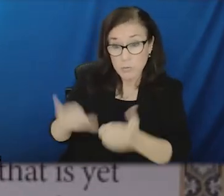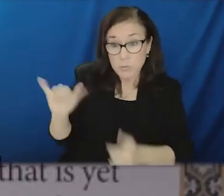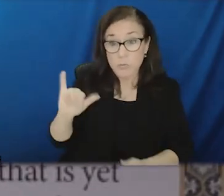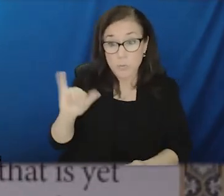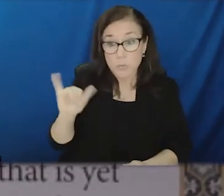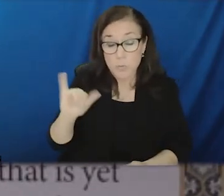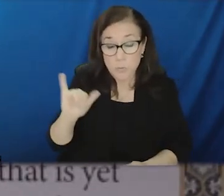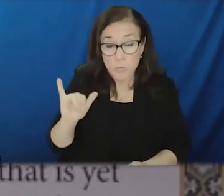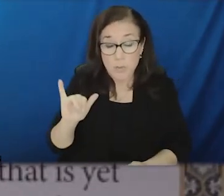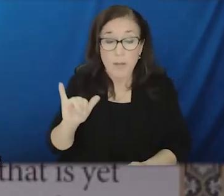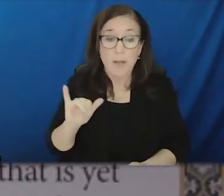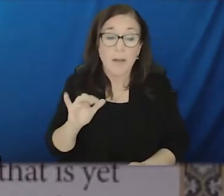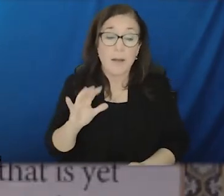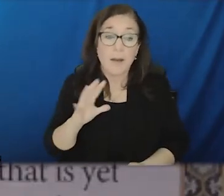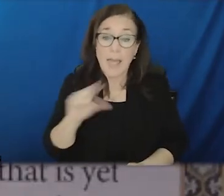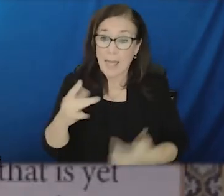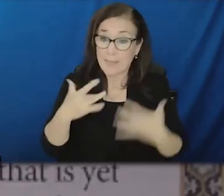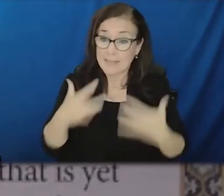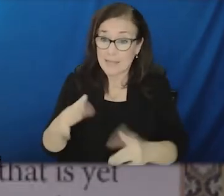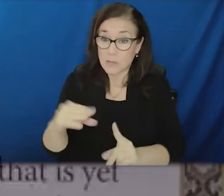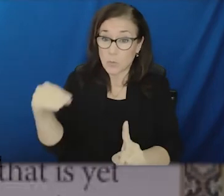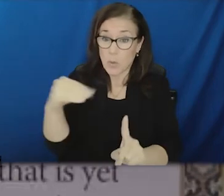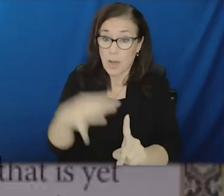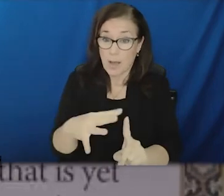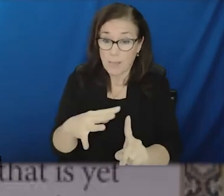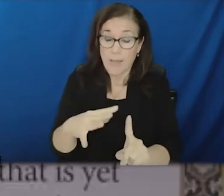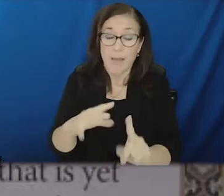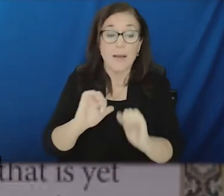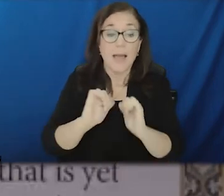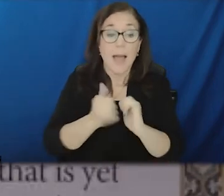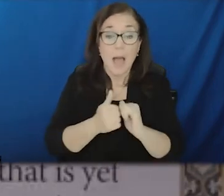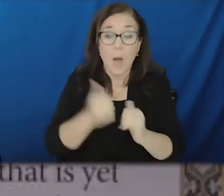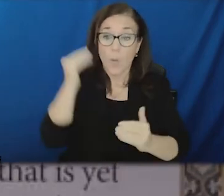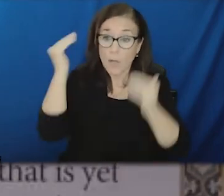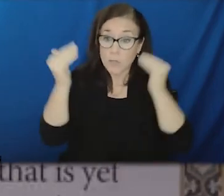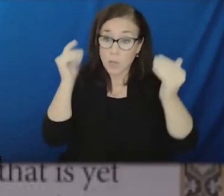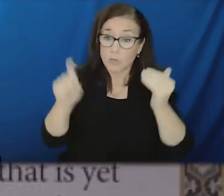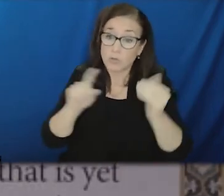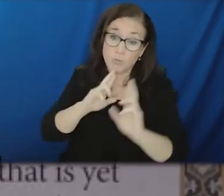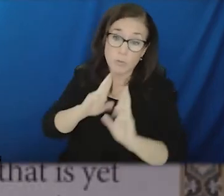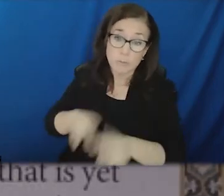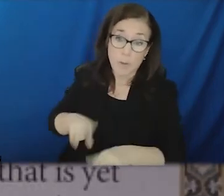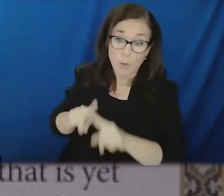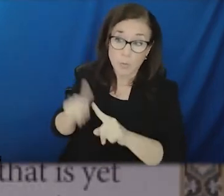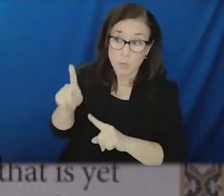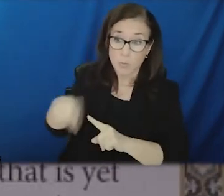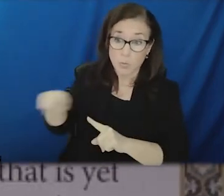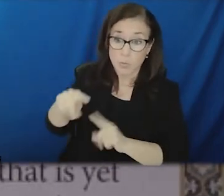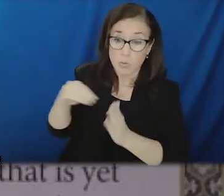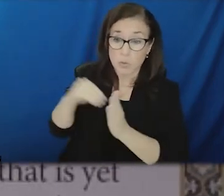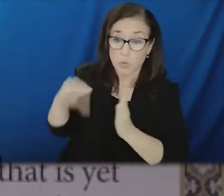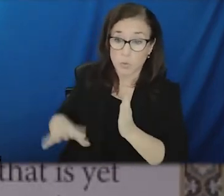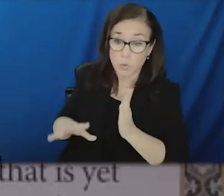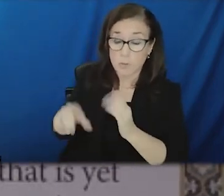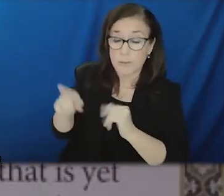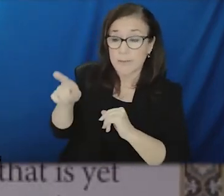specifically the way in which adults should respond to students who